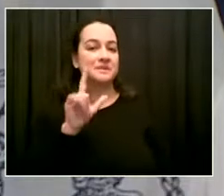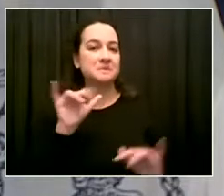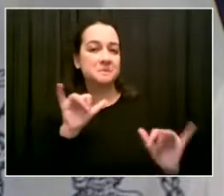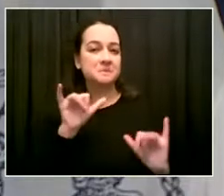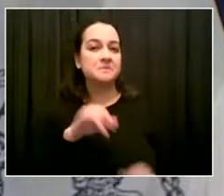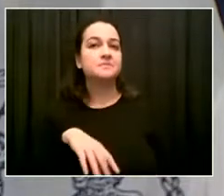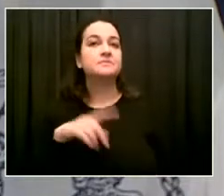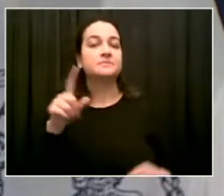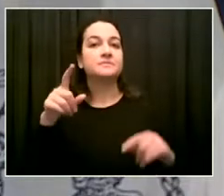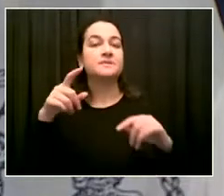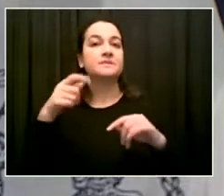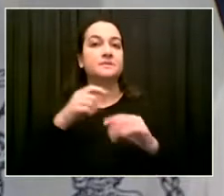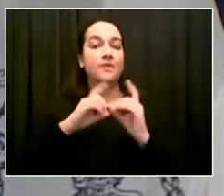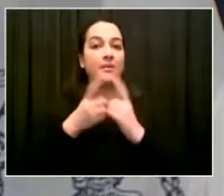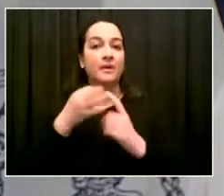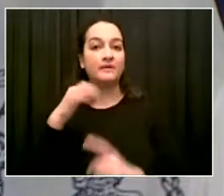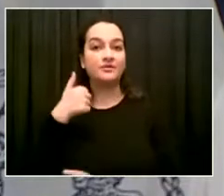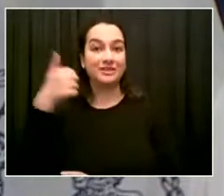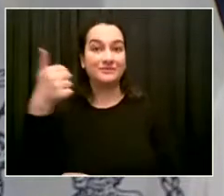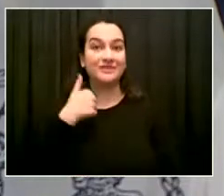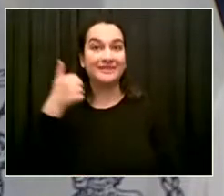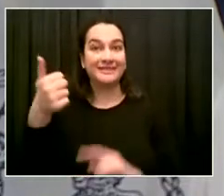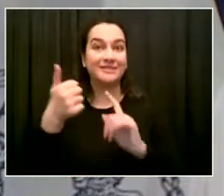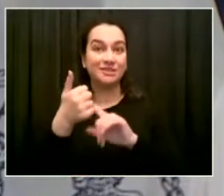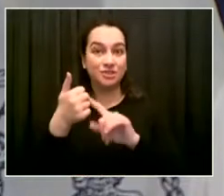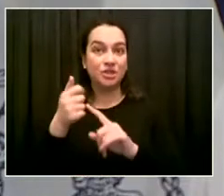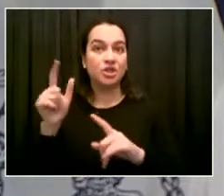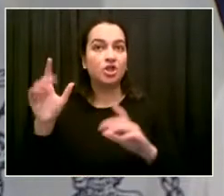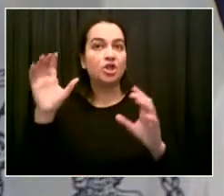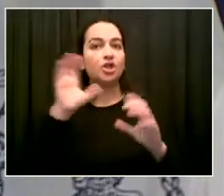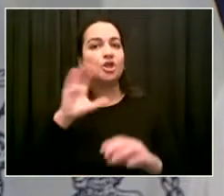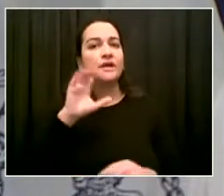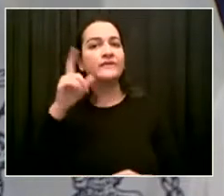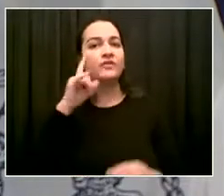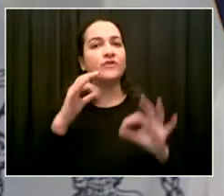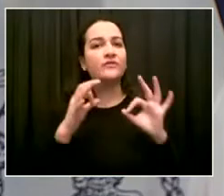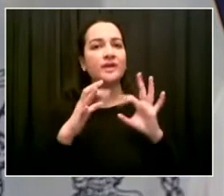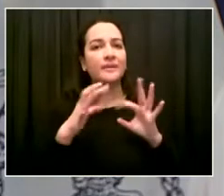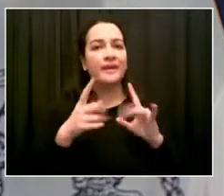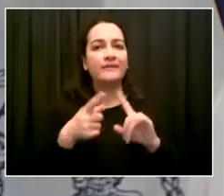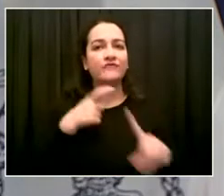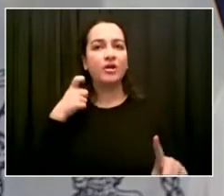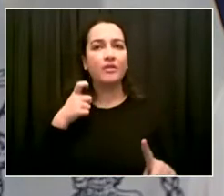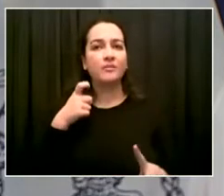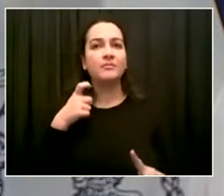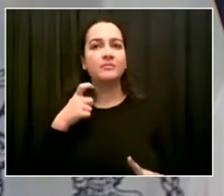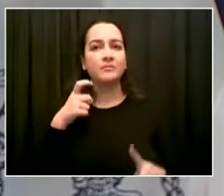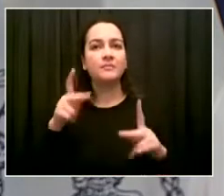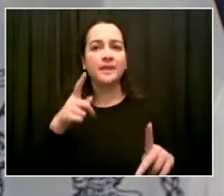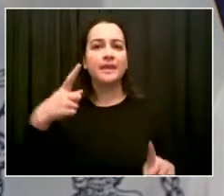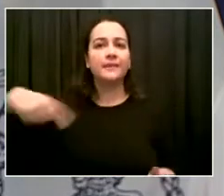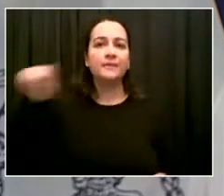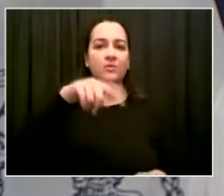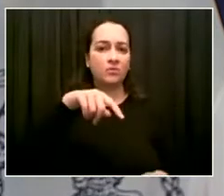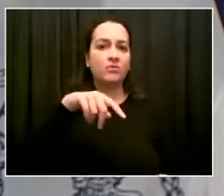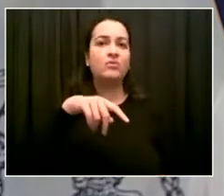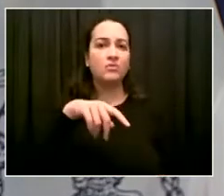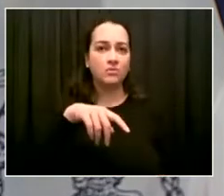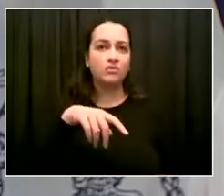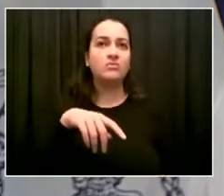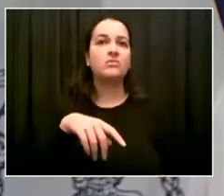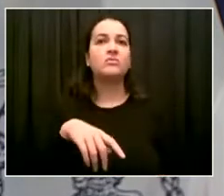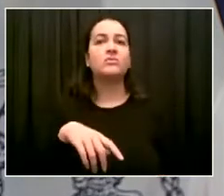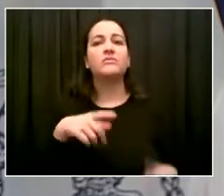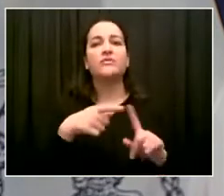the suburbs, from New Jersey and Connecticut. I know there have been a few voices in New Jersey. Congressman Josh Gottheimer comes to mind, talking